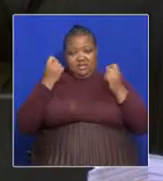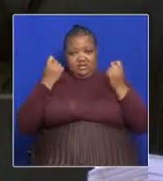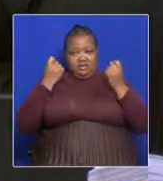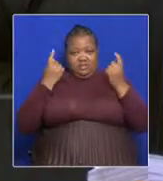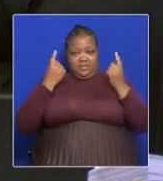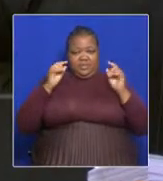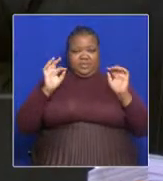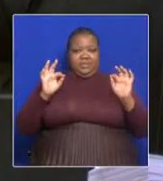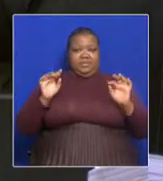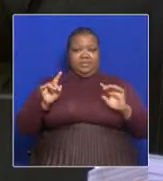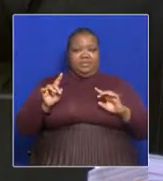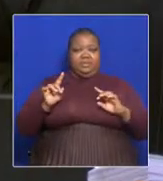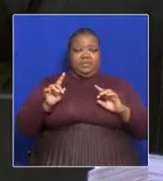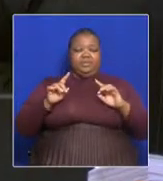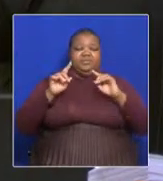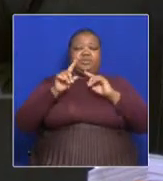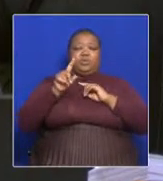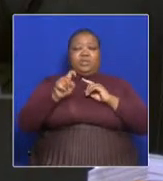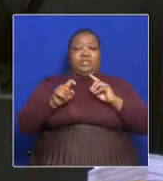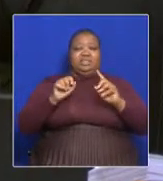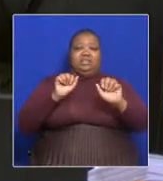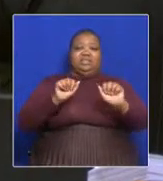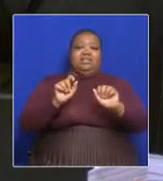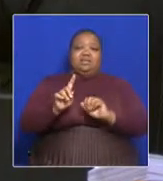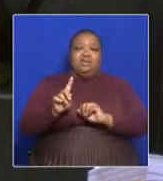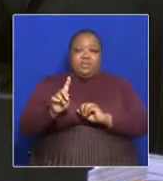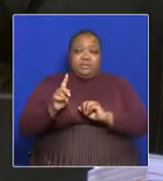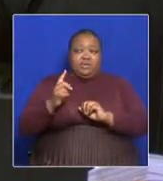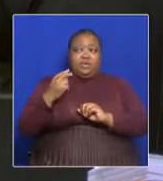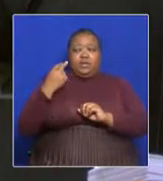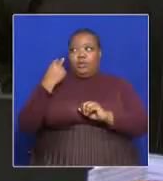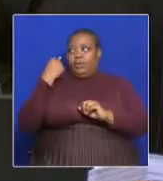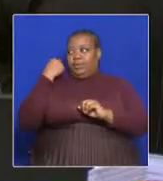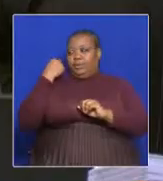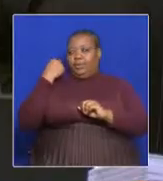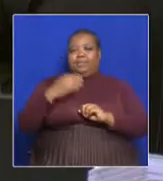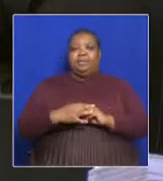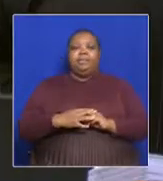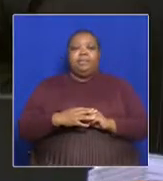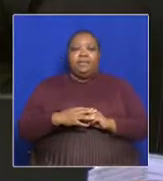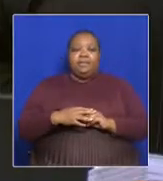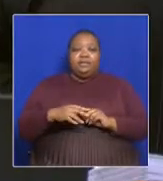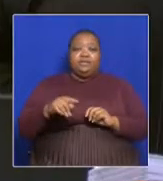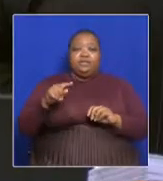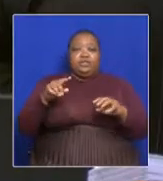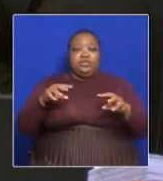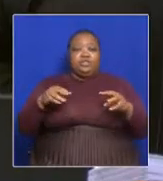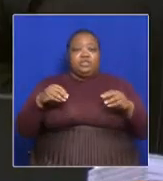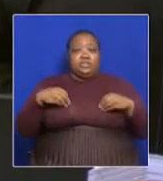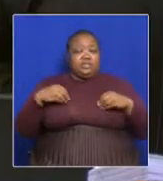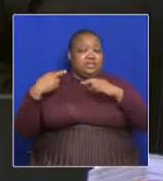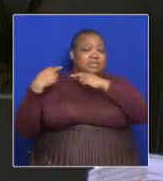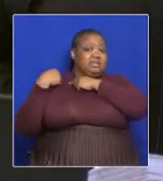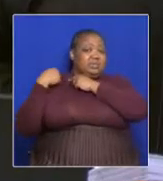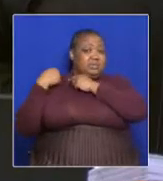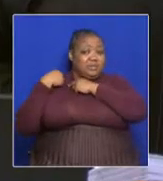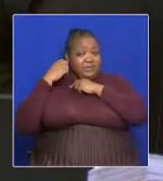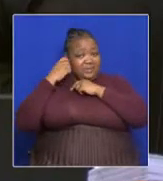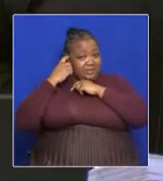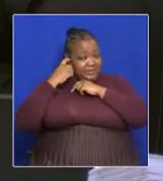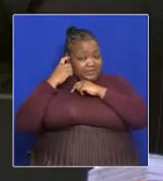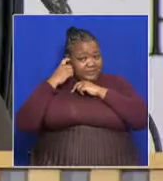these lines. Looking back, do you accept any responsibility, not for the